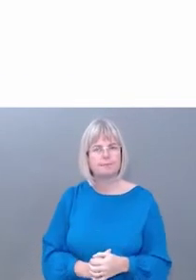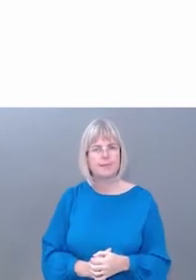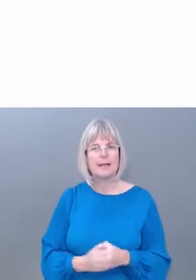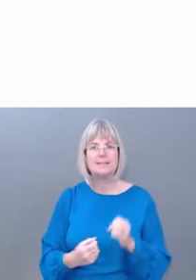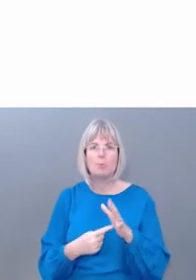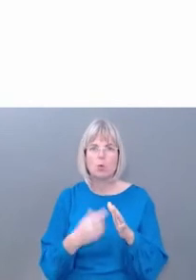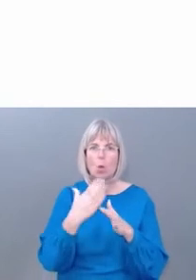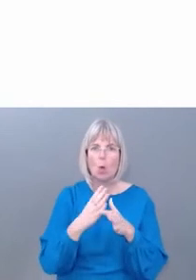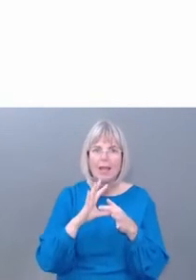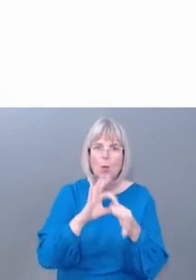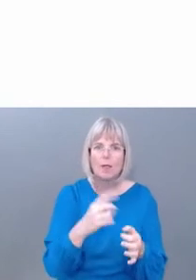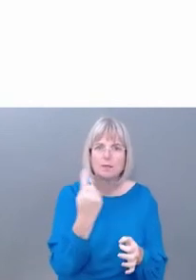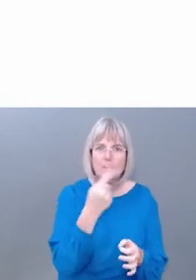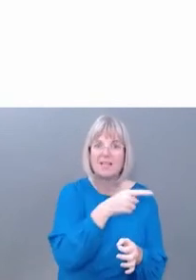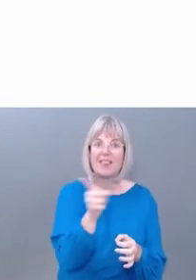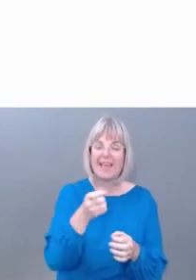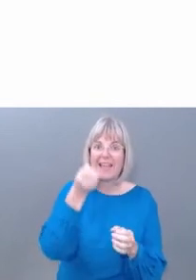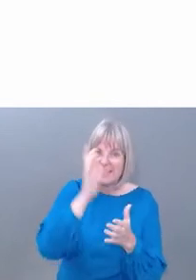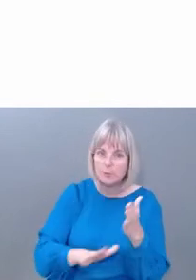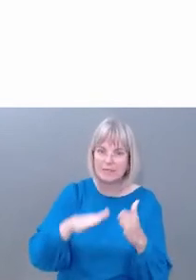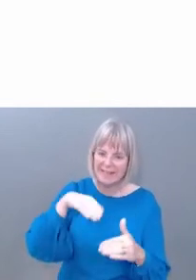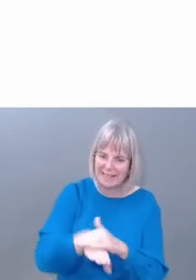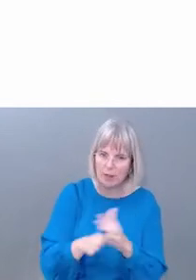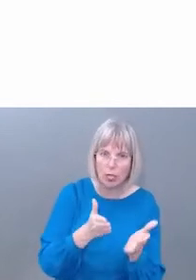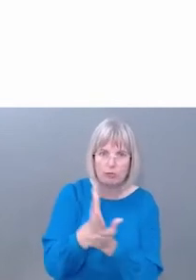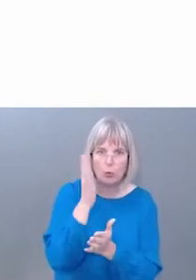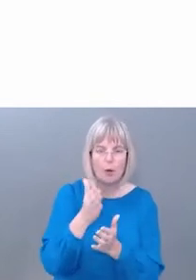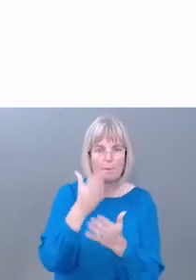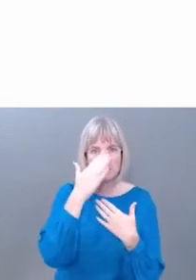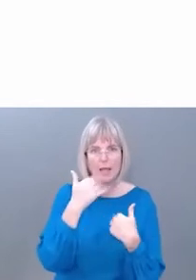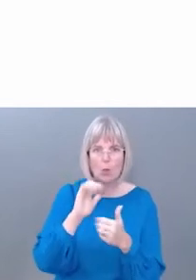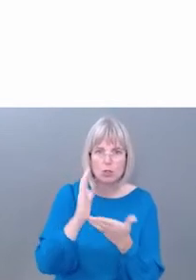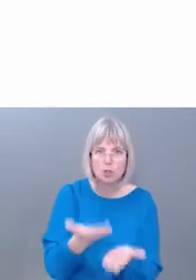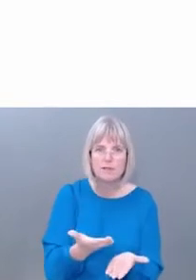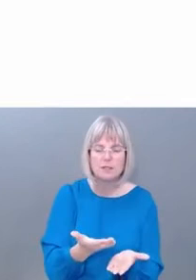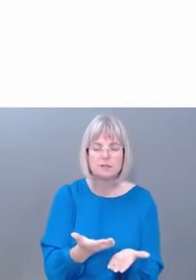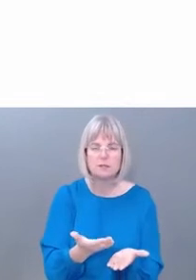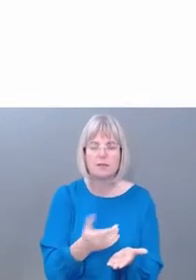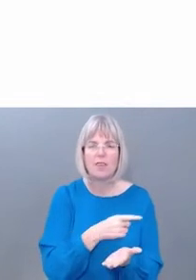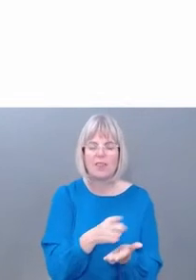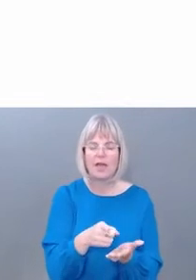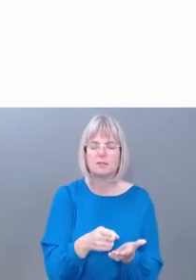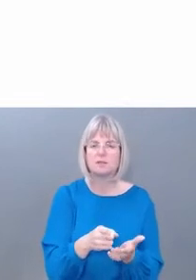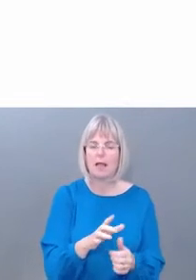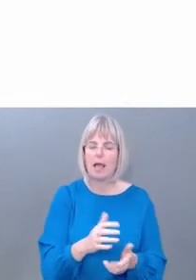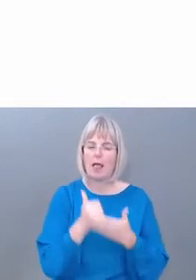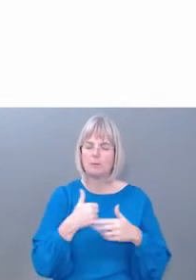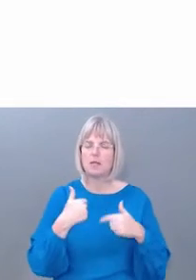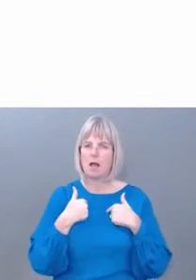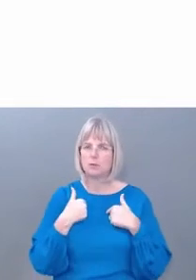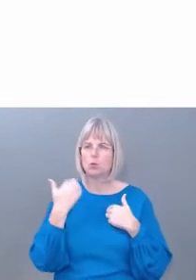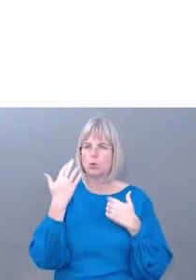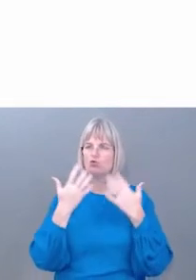us to really support reflection within mental health services without it feeling